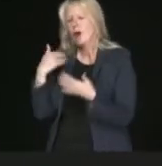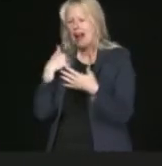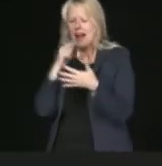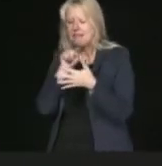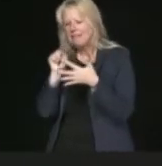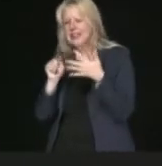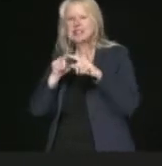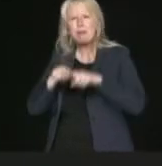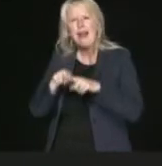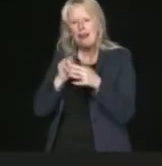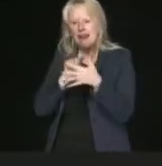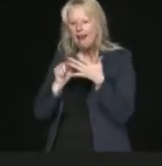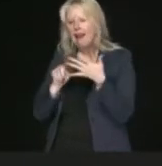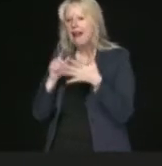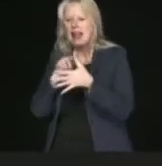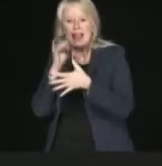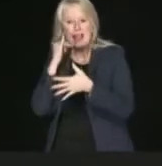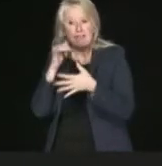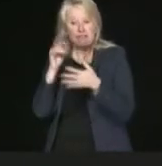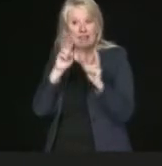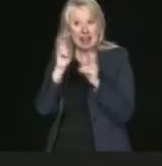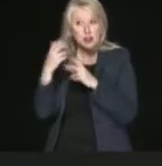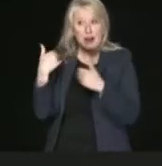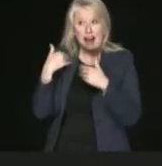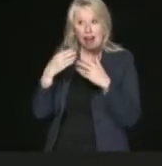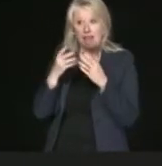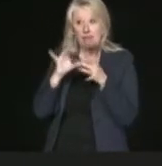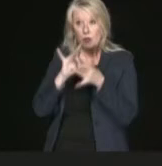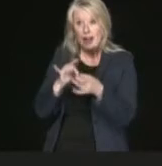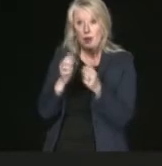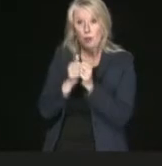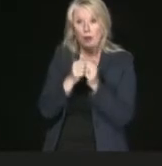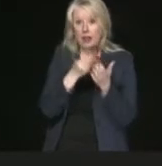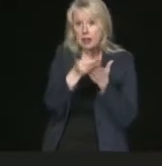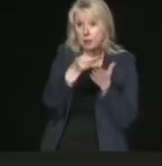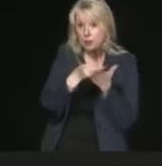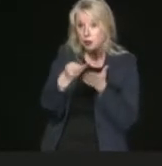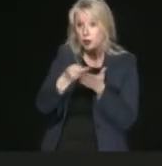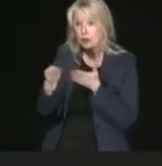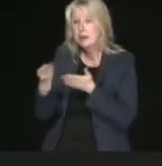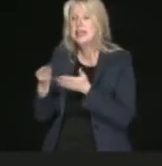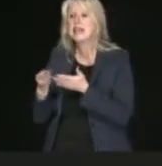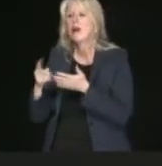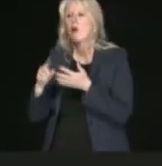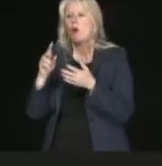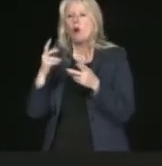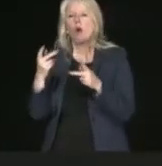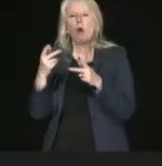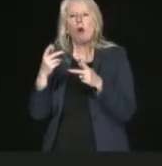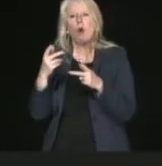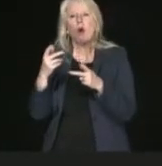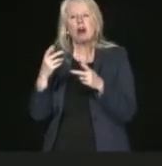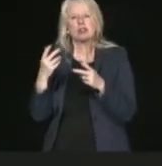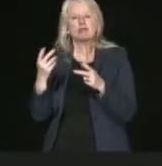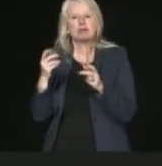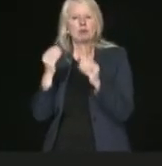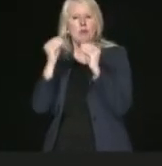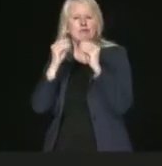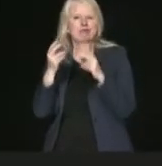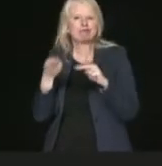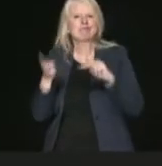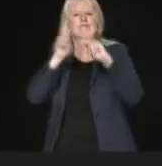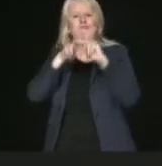of challenges involving supply of equipment or limiting Canadians' movement even